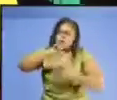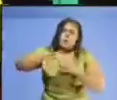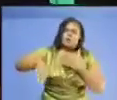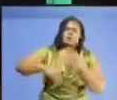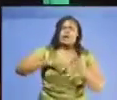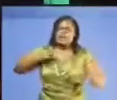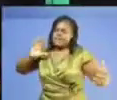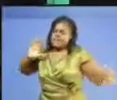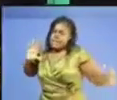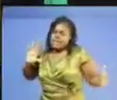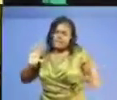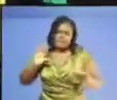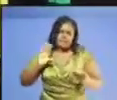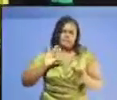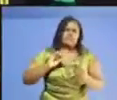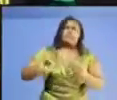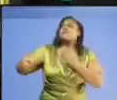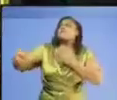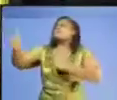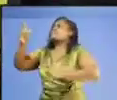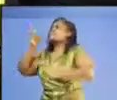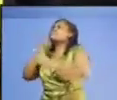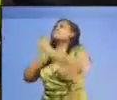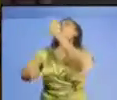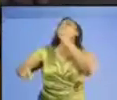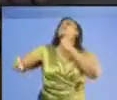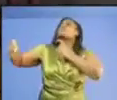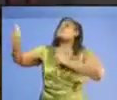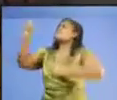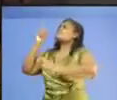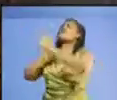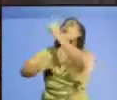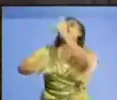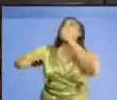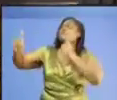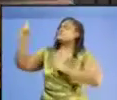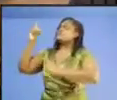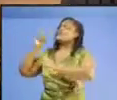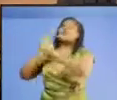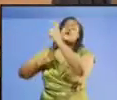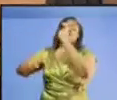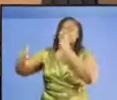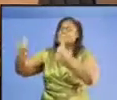faithful. And all my life you have been so, so